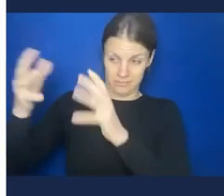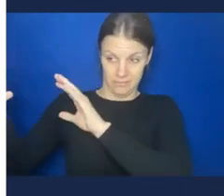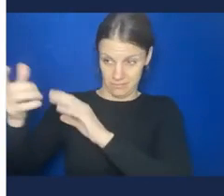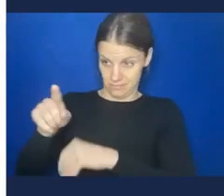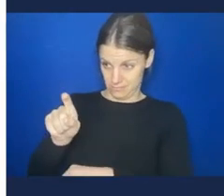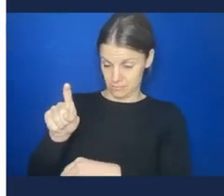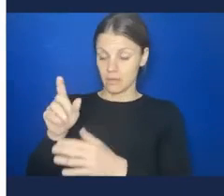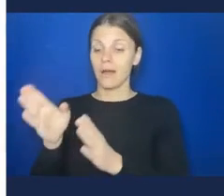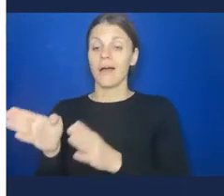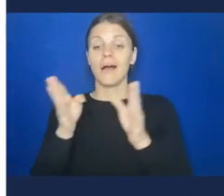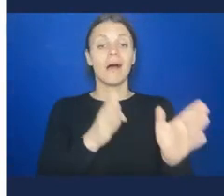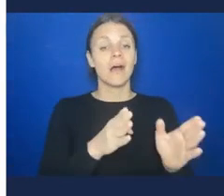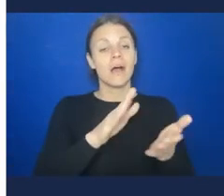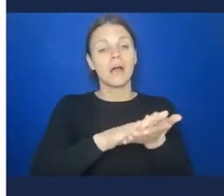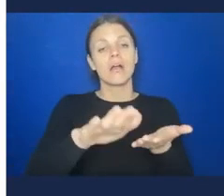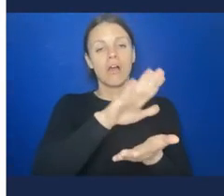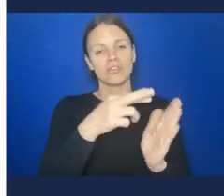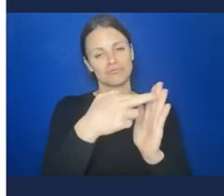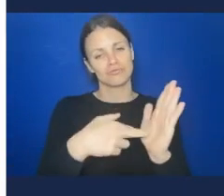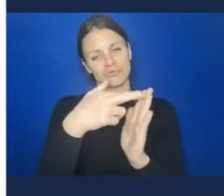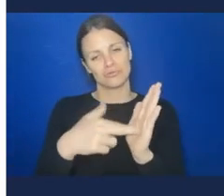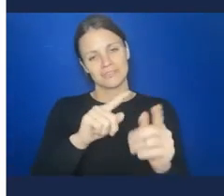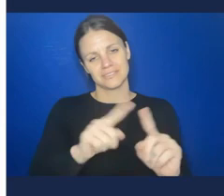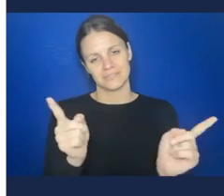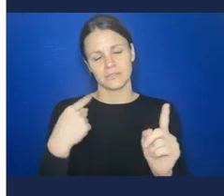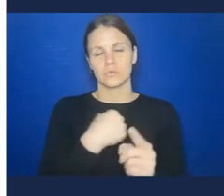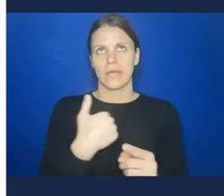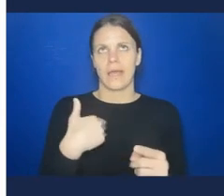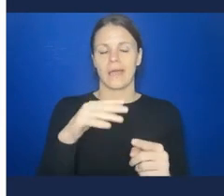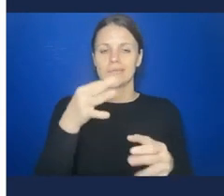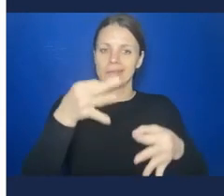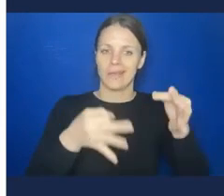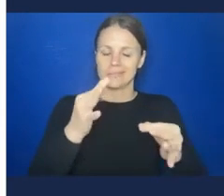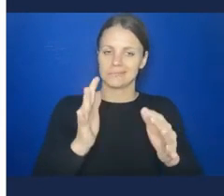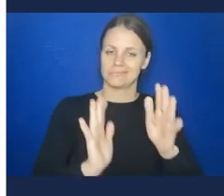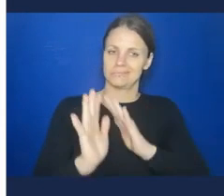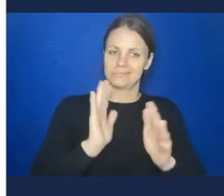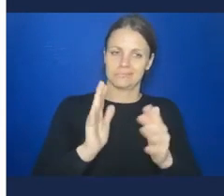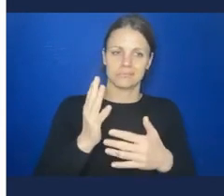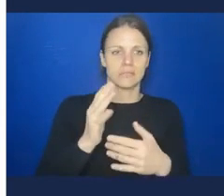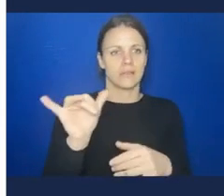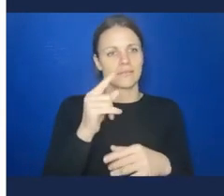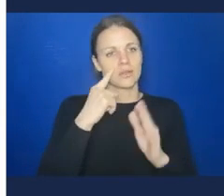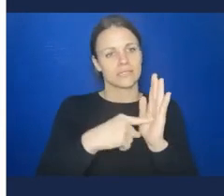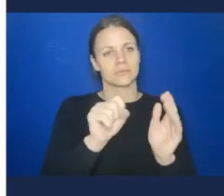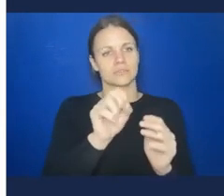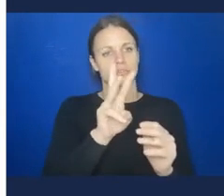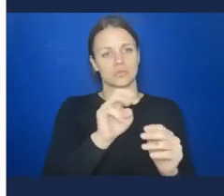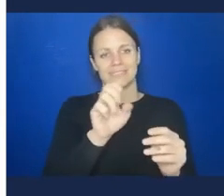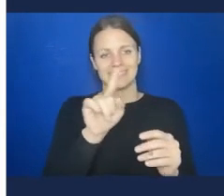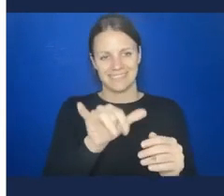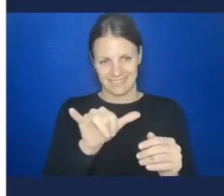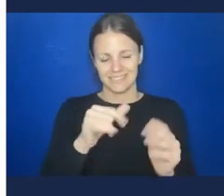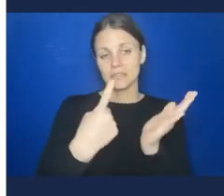college, the rules are different. We have cases going back decades like Sweezy, which talk about the fact that